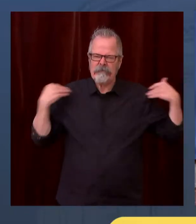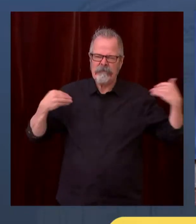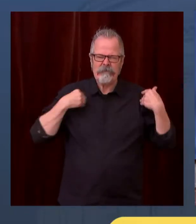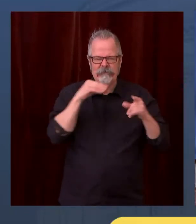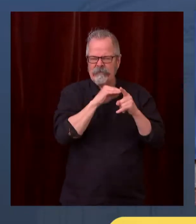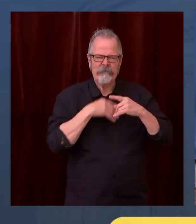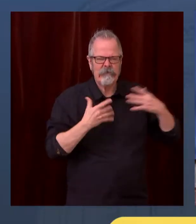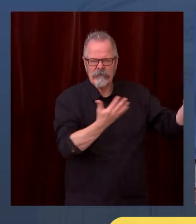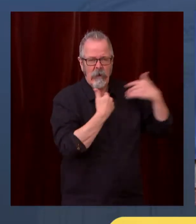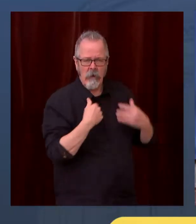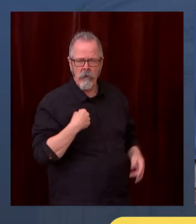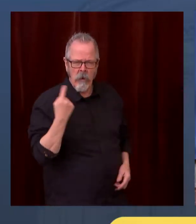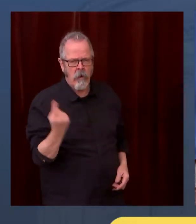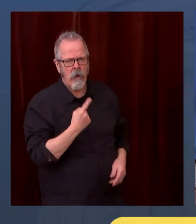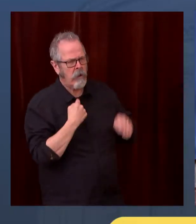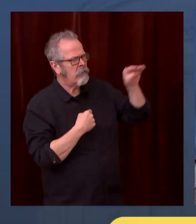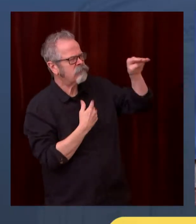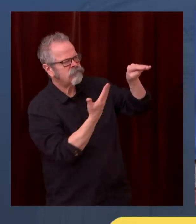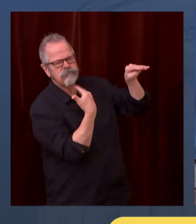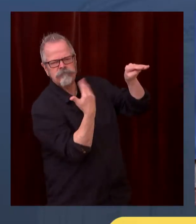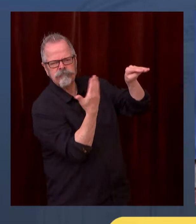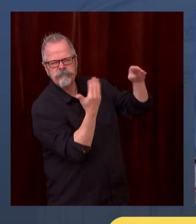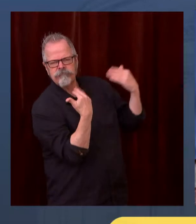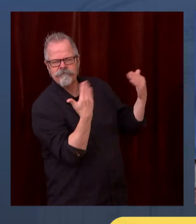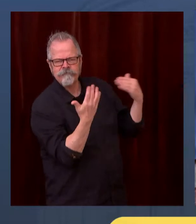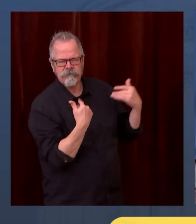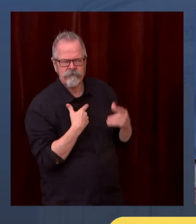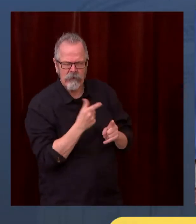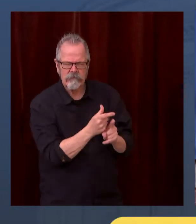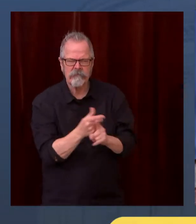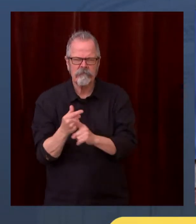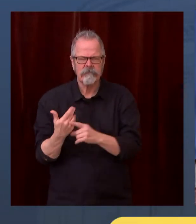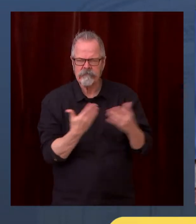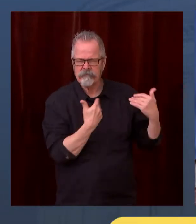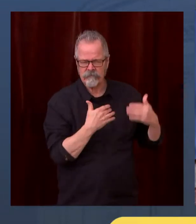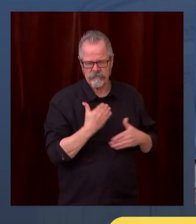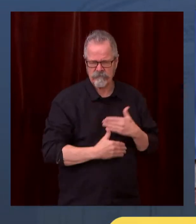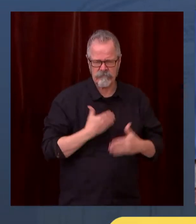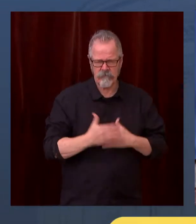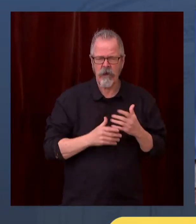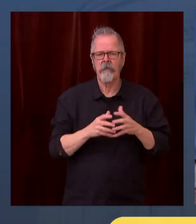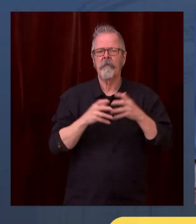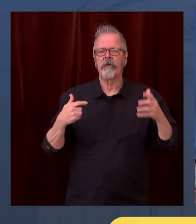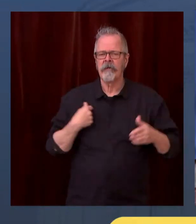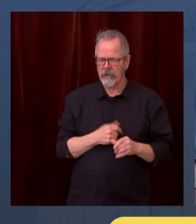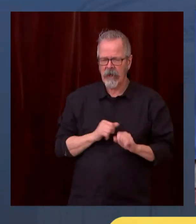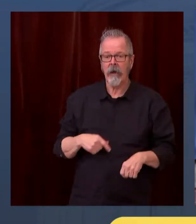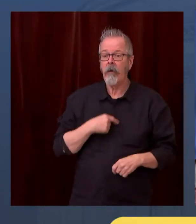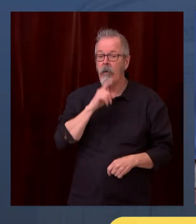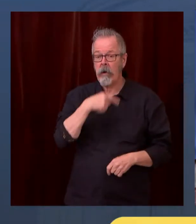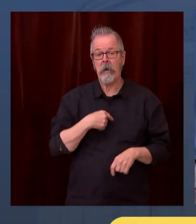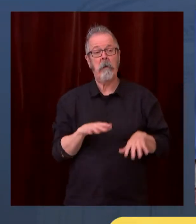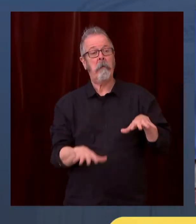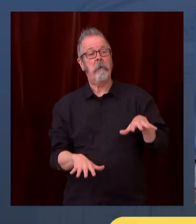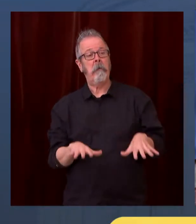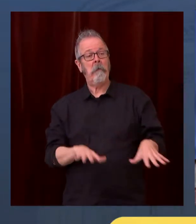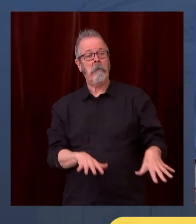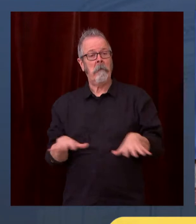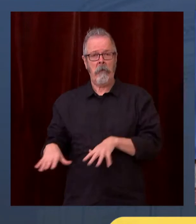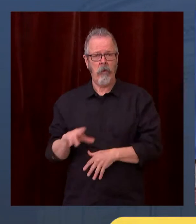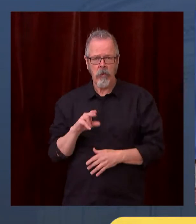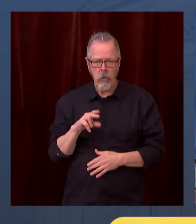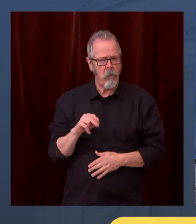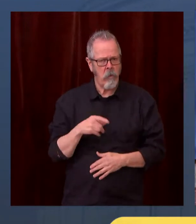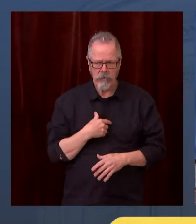can, because we want to get people vaccinated as fast as humanly possible. And because we've had that driving ambition, we are